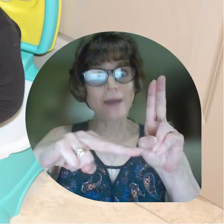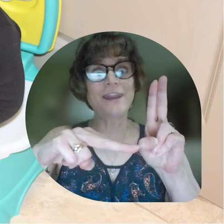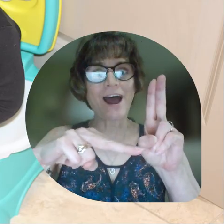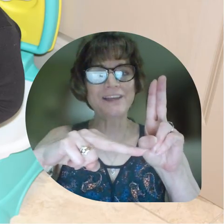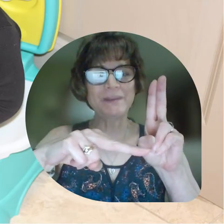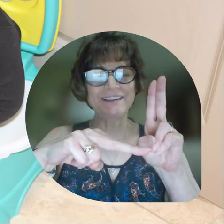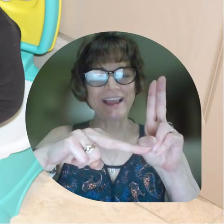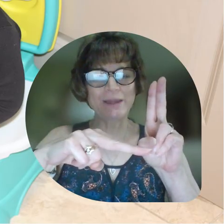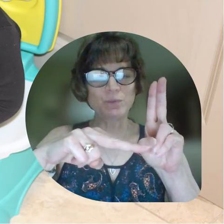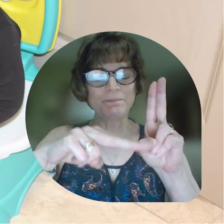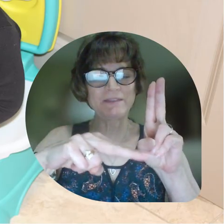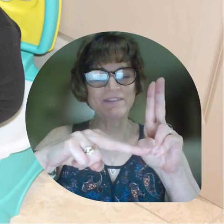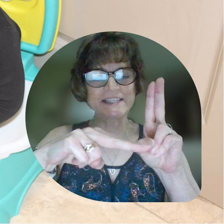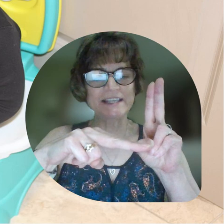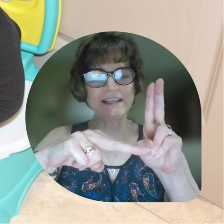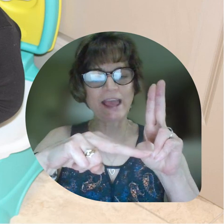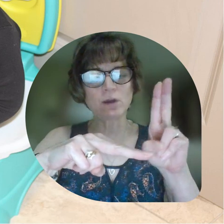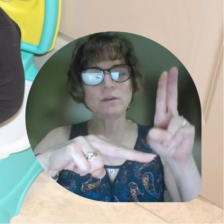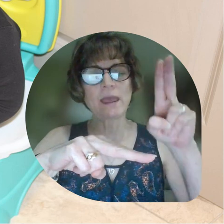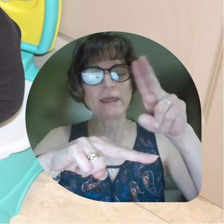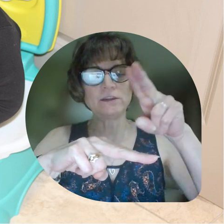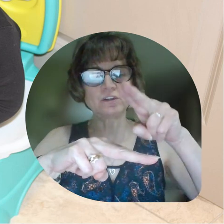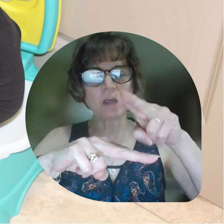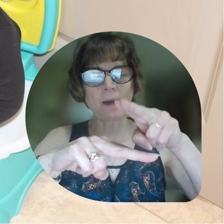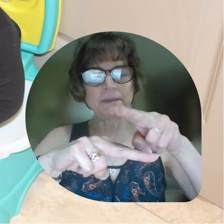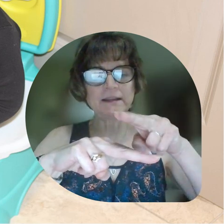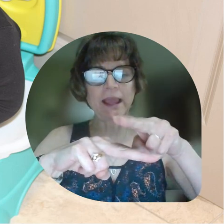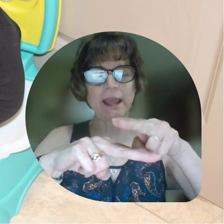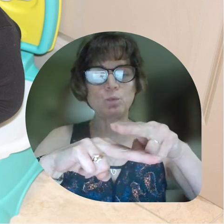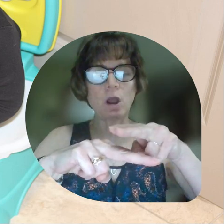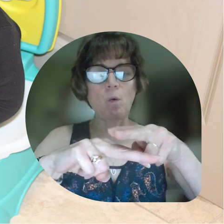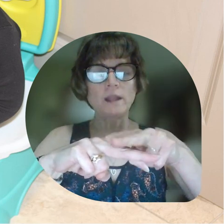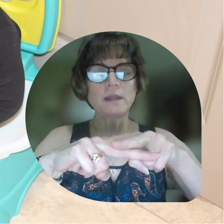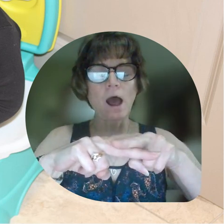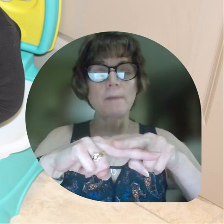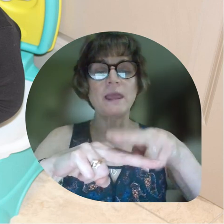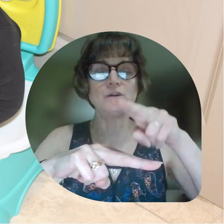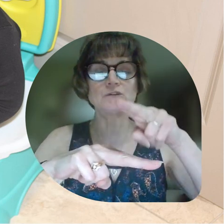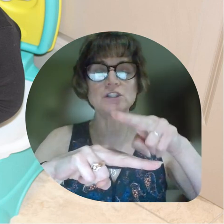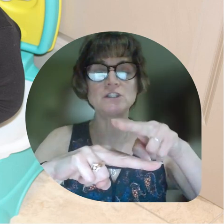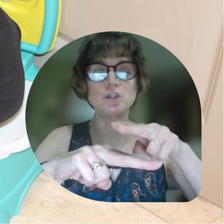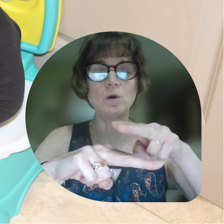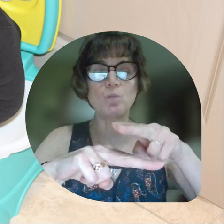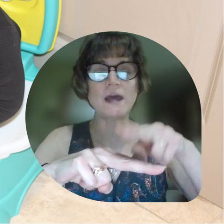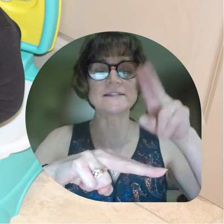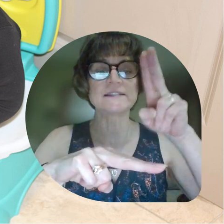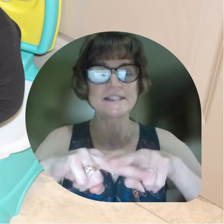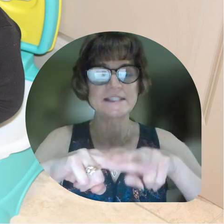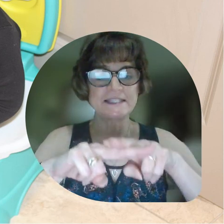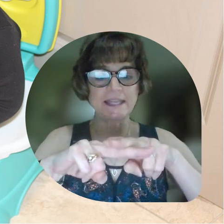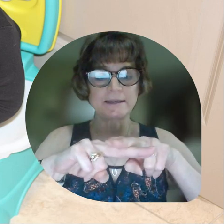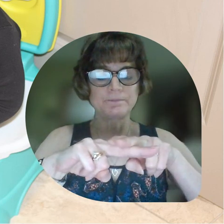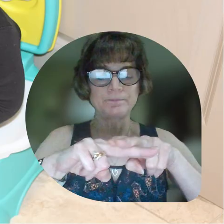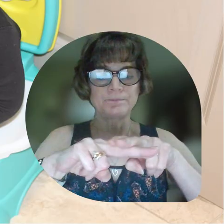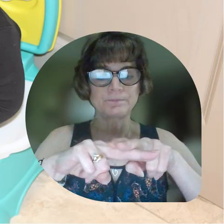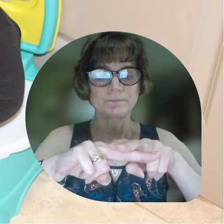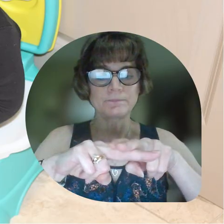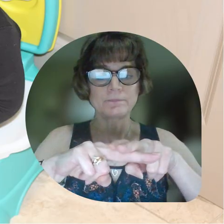Your non-dominant hand will be facing down, and your dominant hand will go on top, and you'll just do it once.